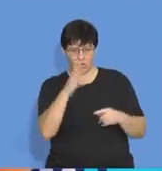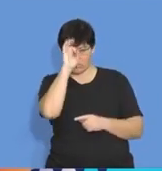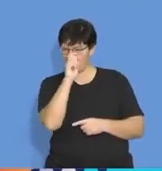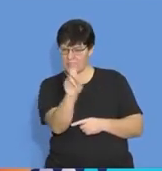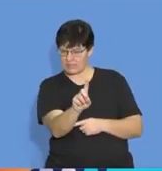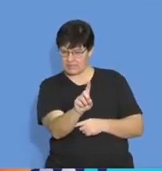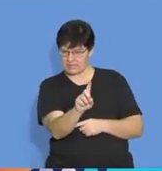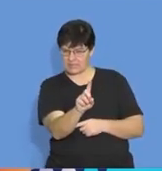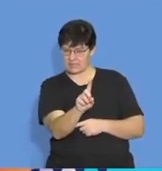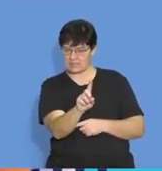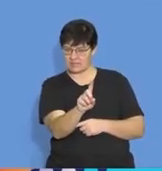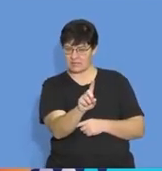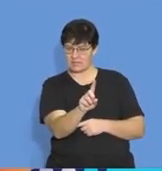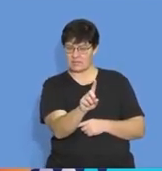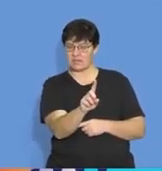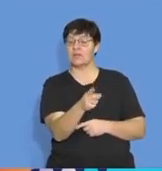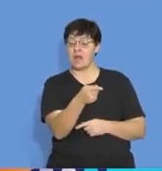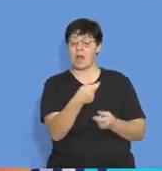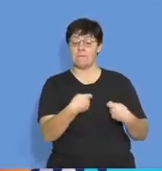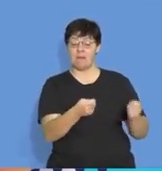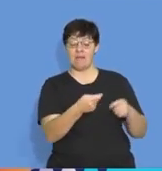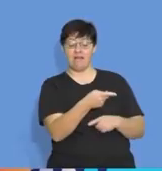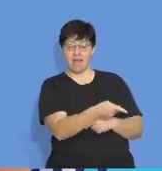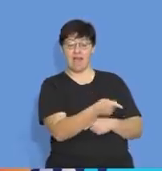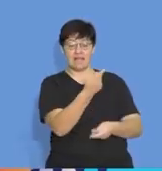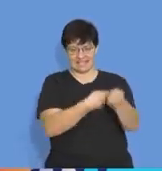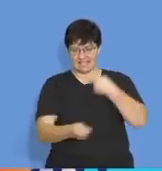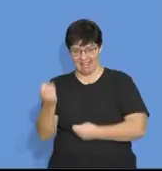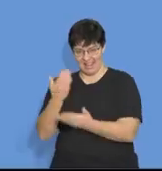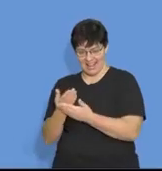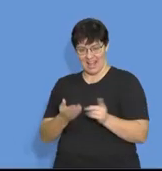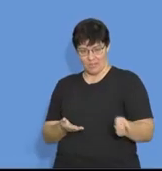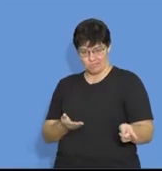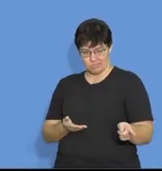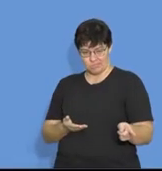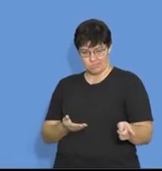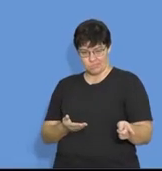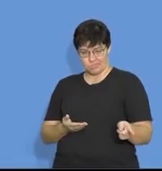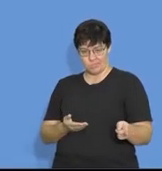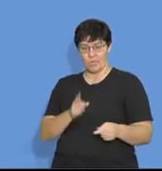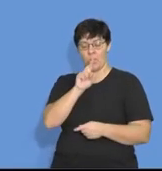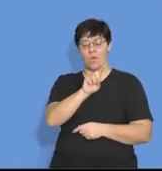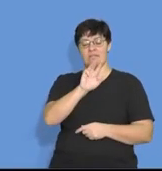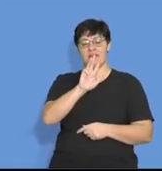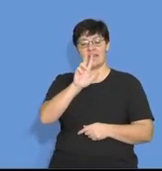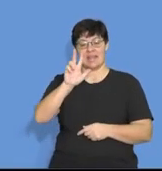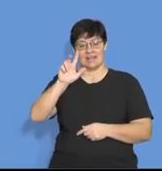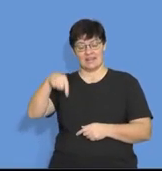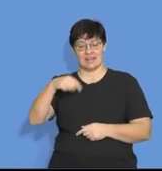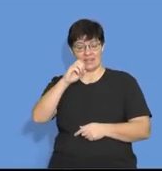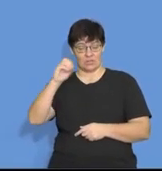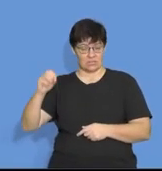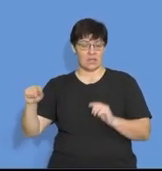Your merchandise available for resale, which is the goods available for resale, 198,000,